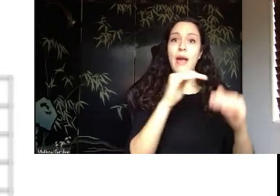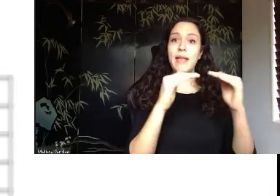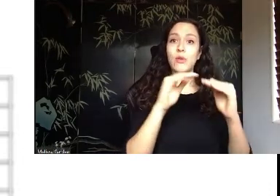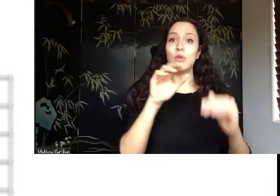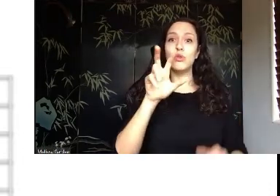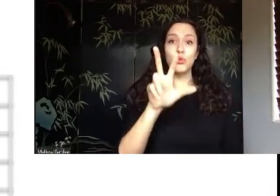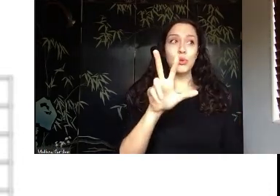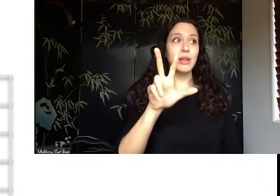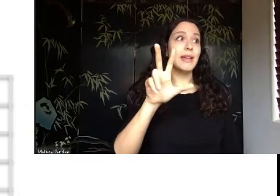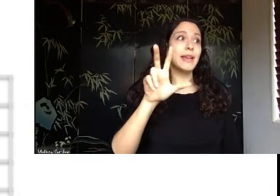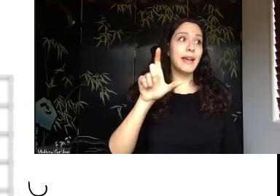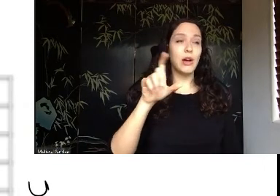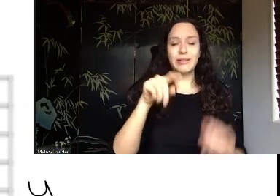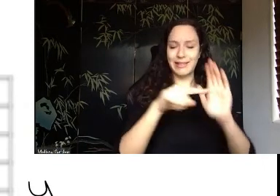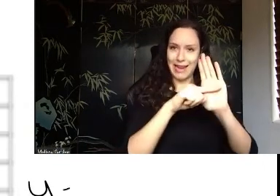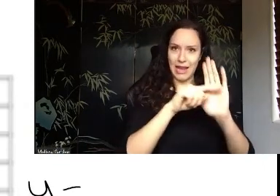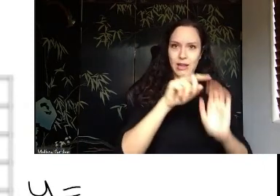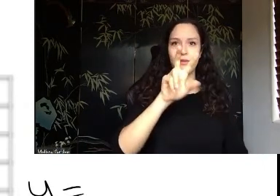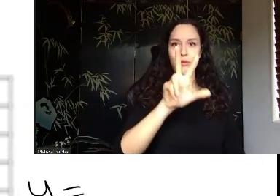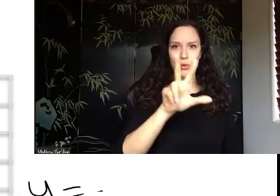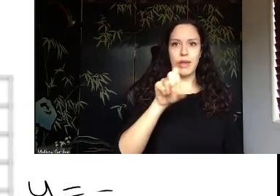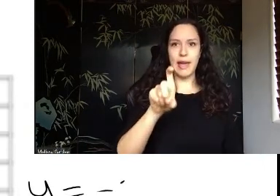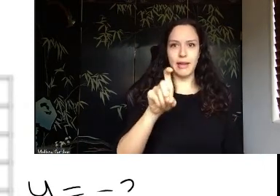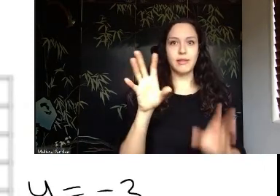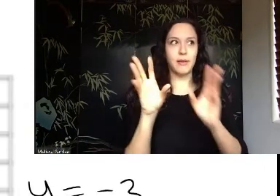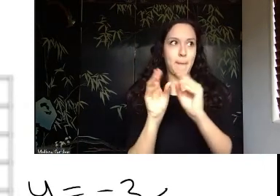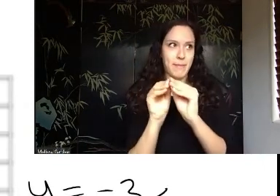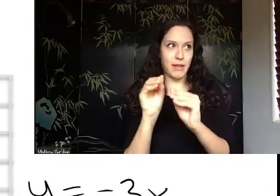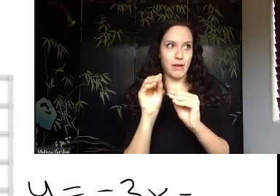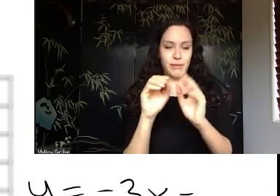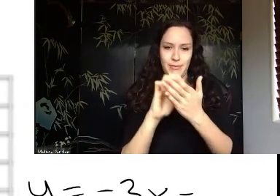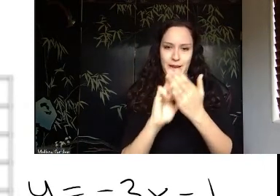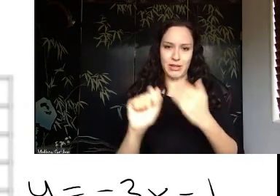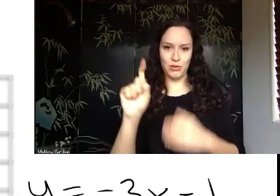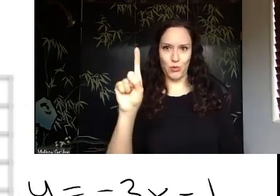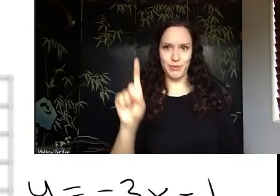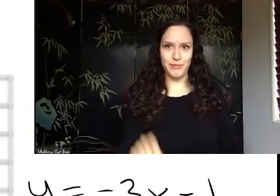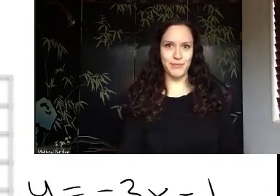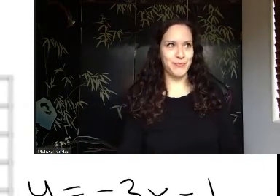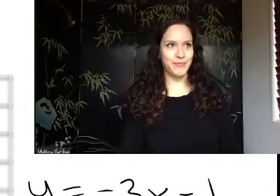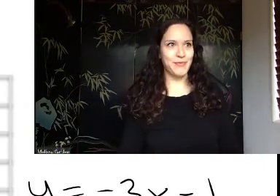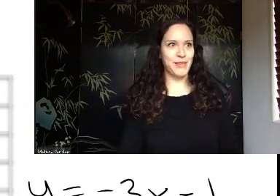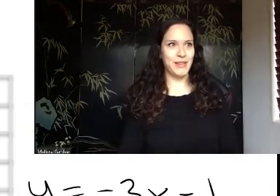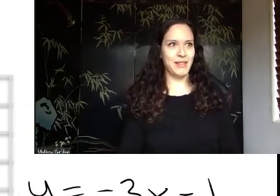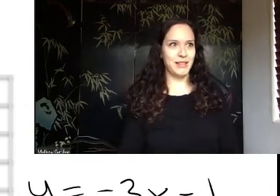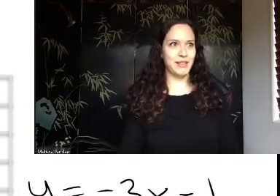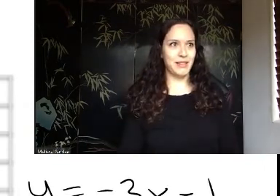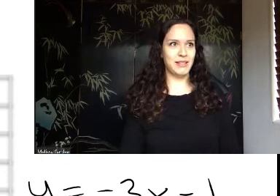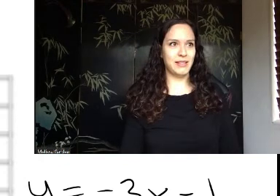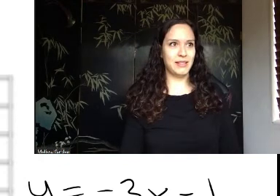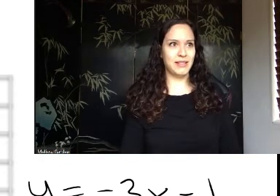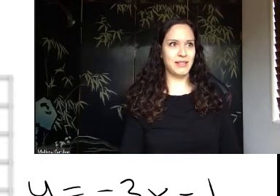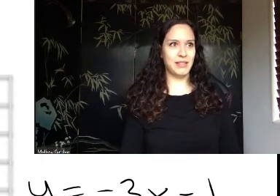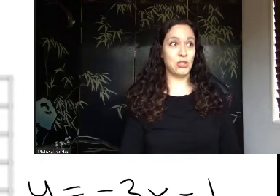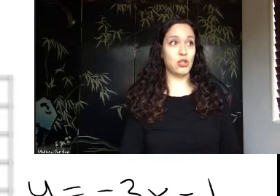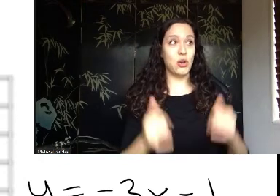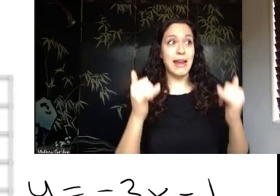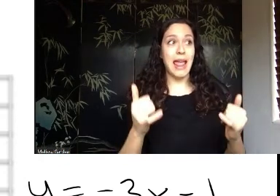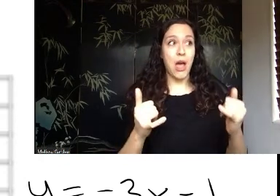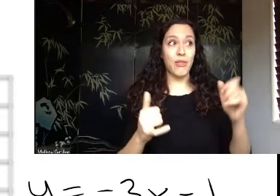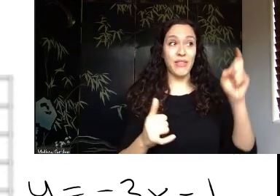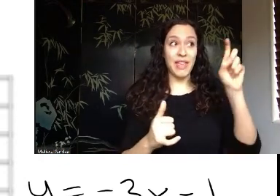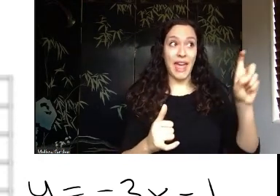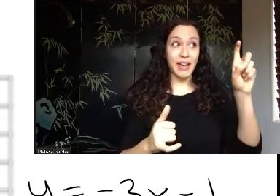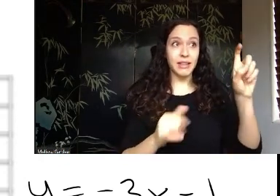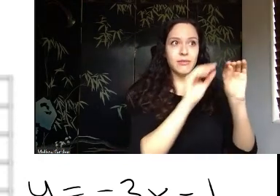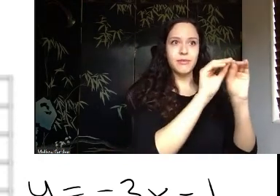-3x minus 1. So I'm just going to plug this stuff in. So y equals -3 times -1